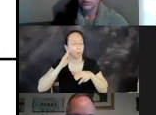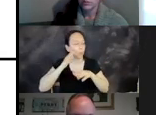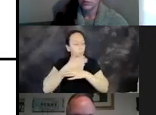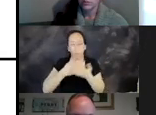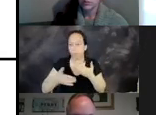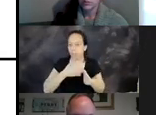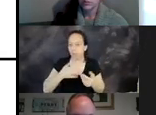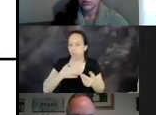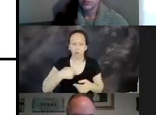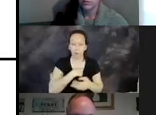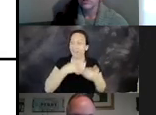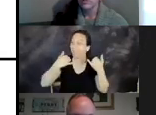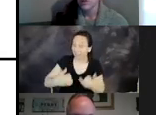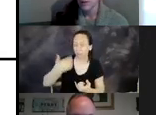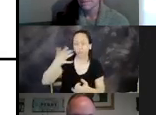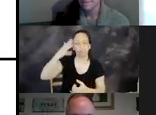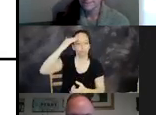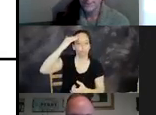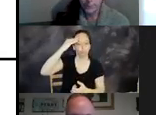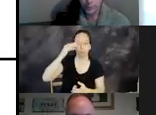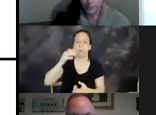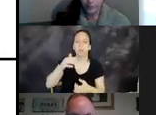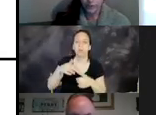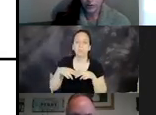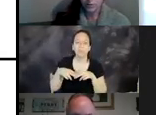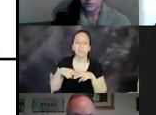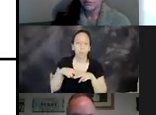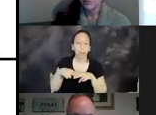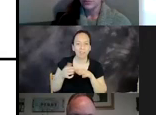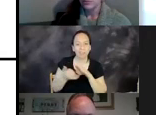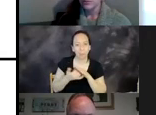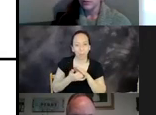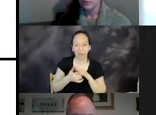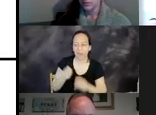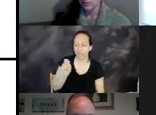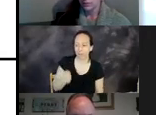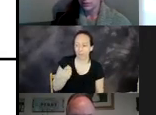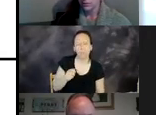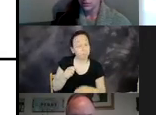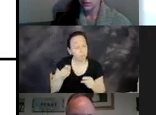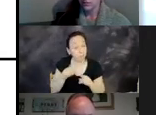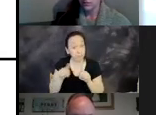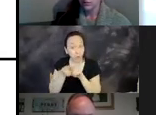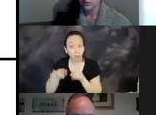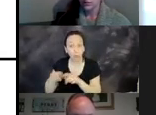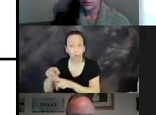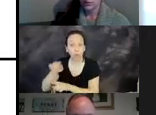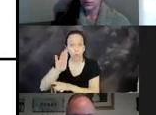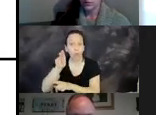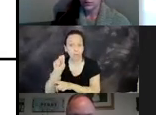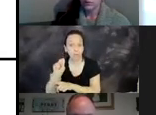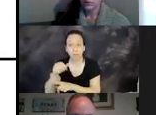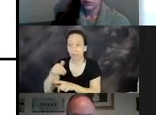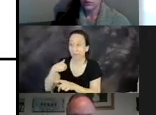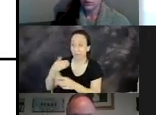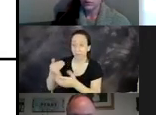through the subway gates right now, but we also tap when we get onto a bus at the fare box. This